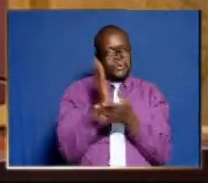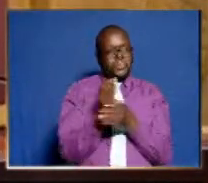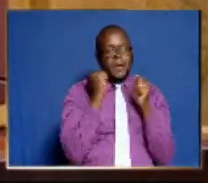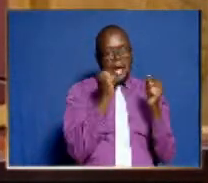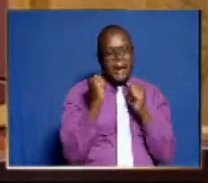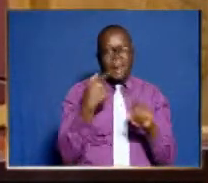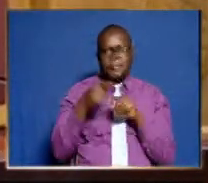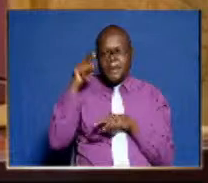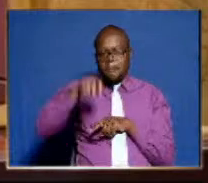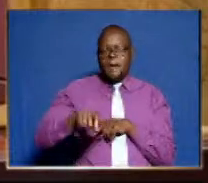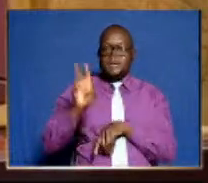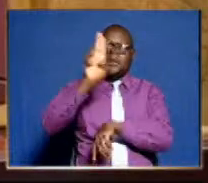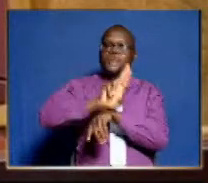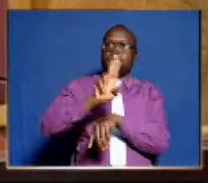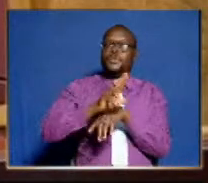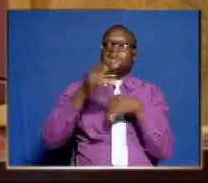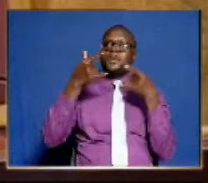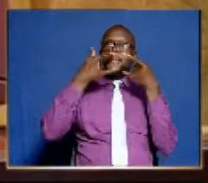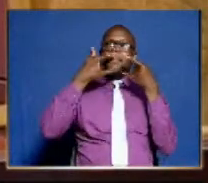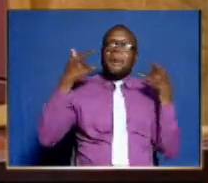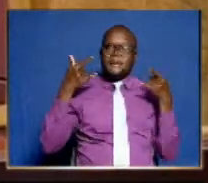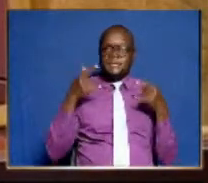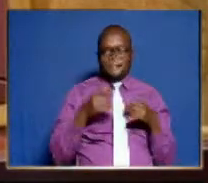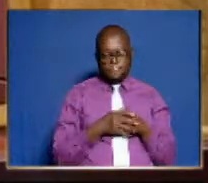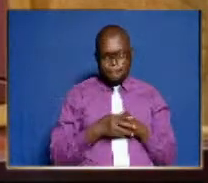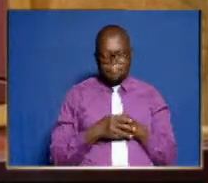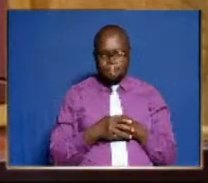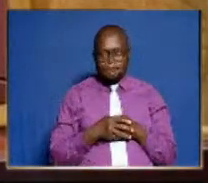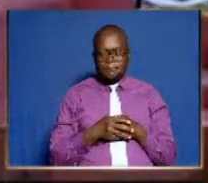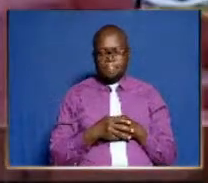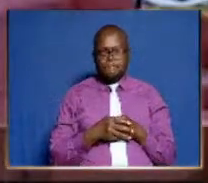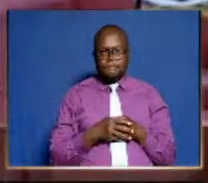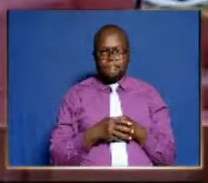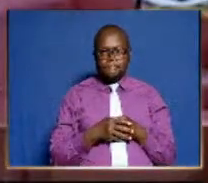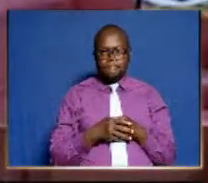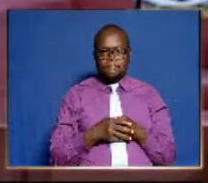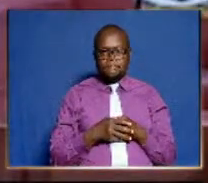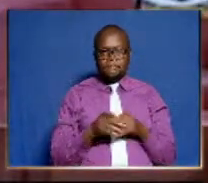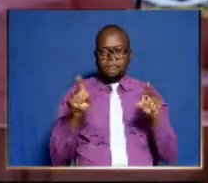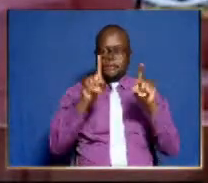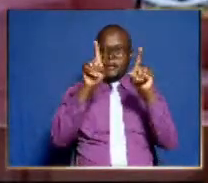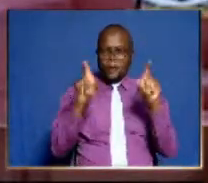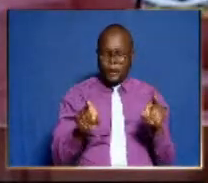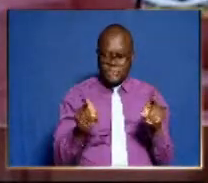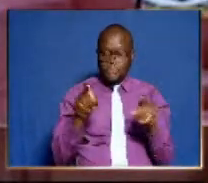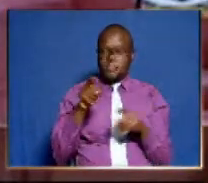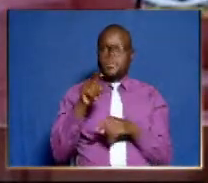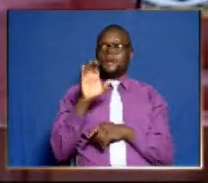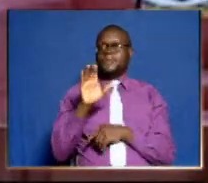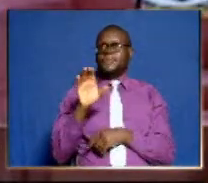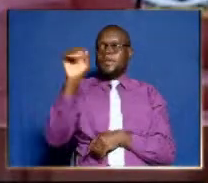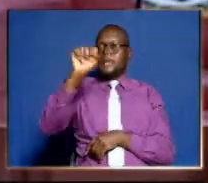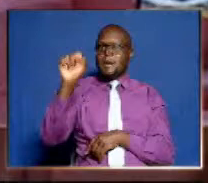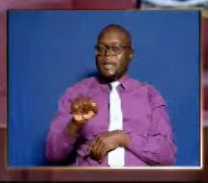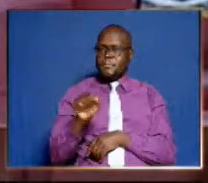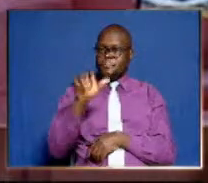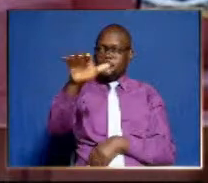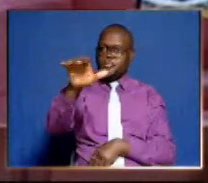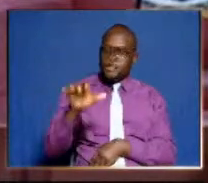sir. But it's more uncomfortable to be in a ventilator. My question to the Cabinet Secretary for